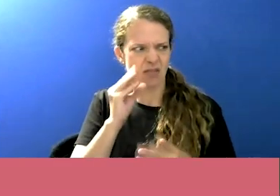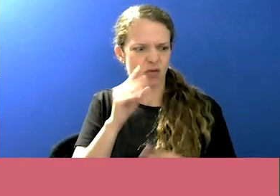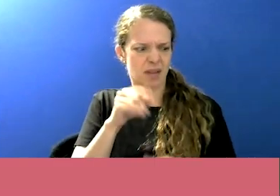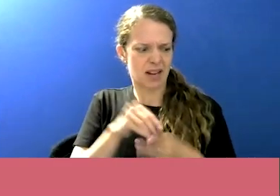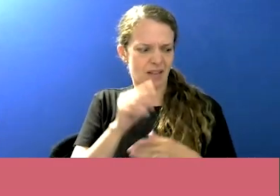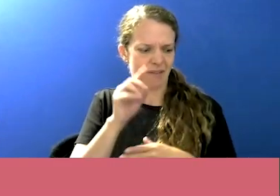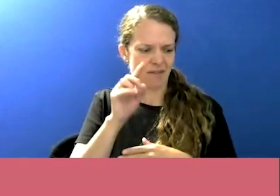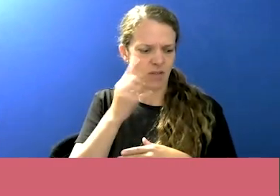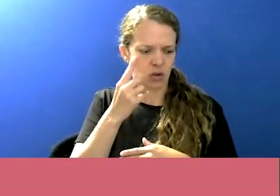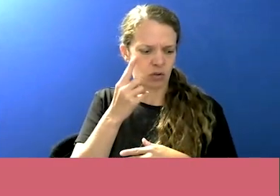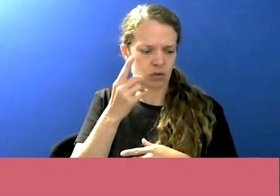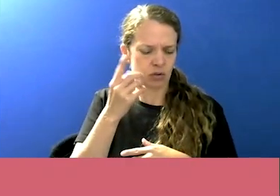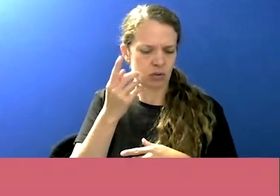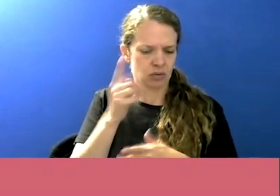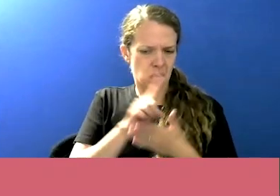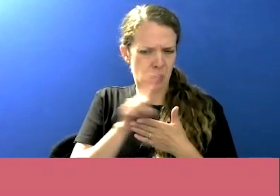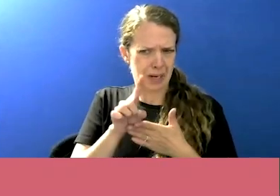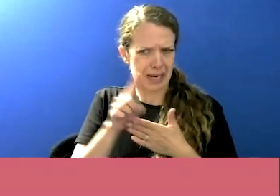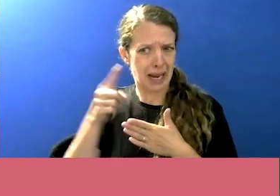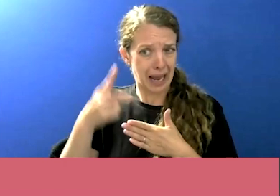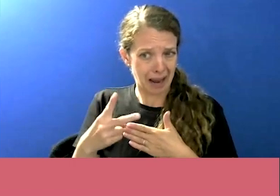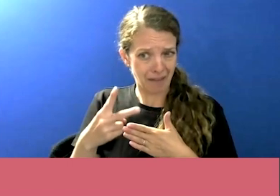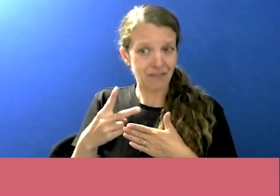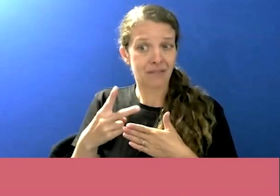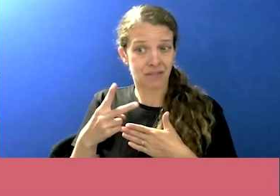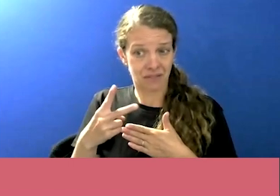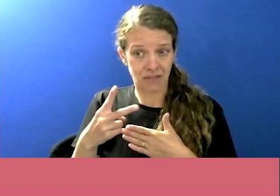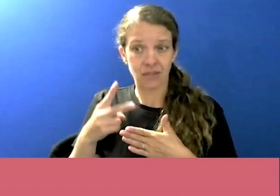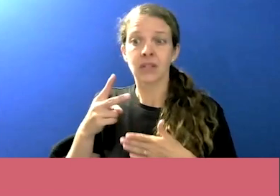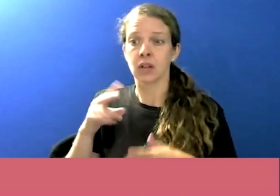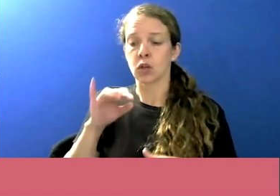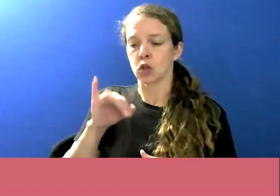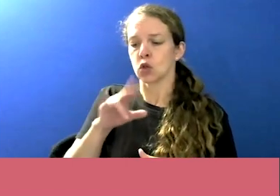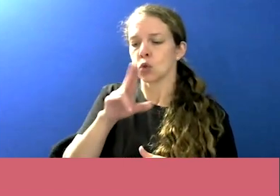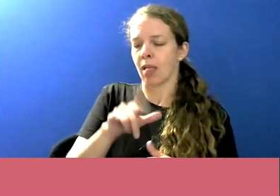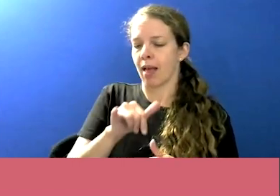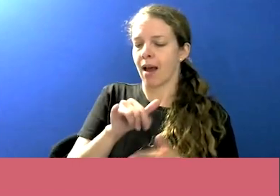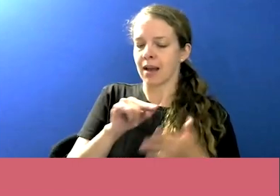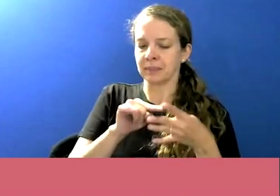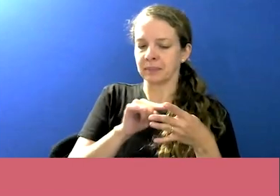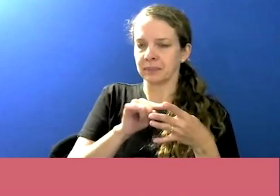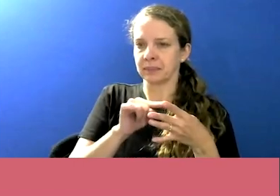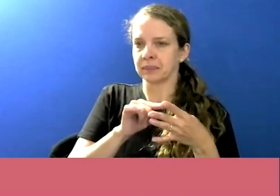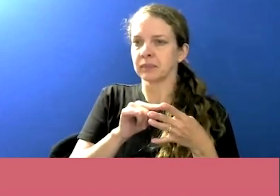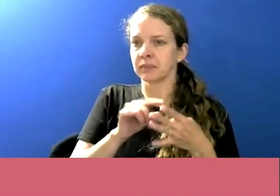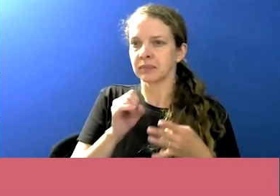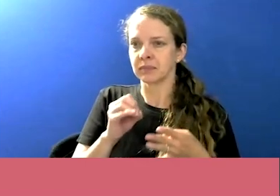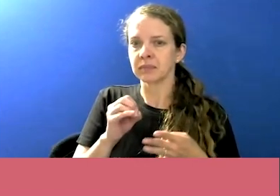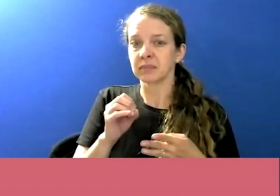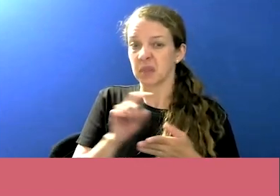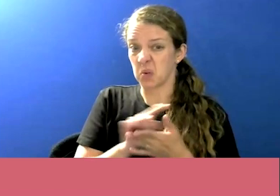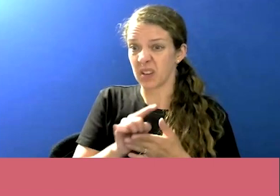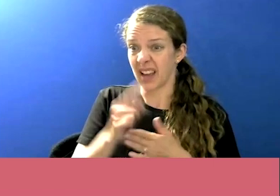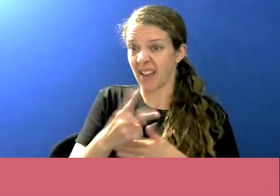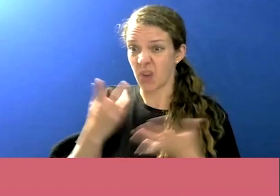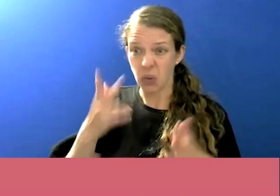first week and a half, July, beginning of July. So within a week and a half, we have already